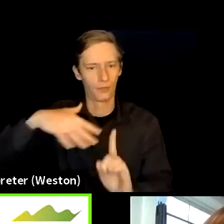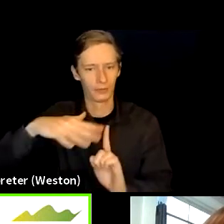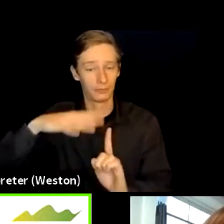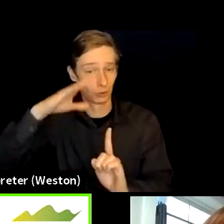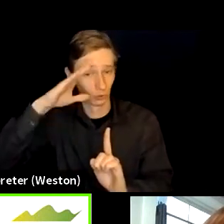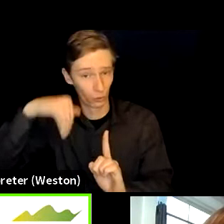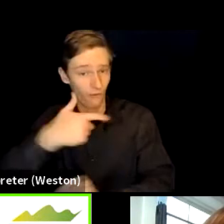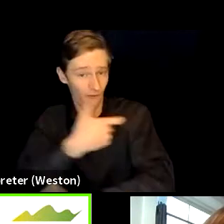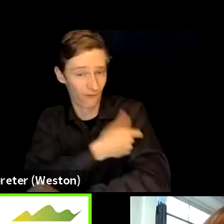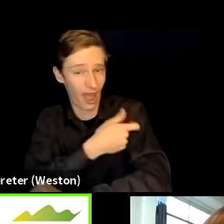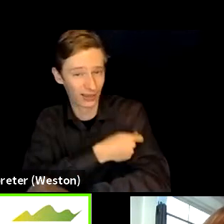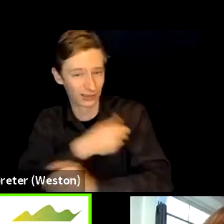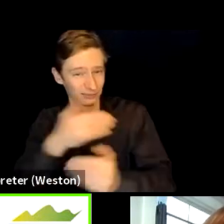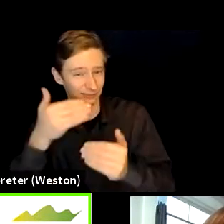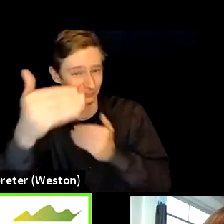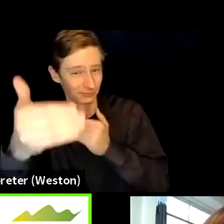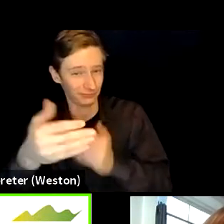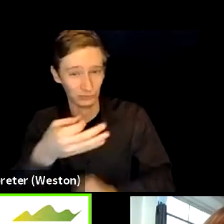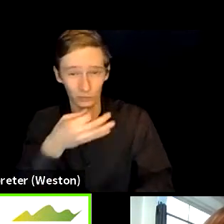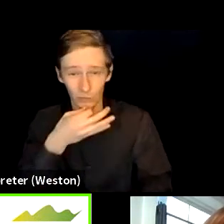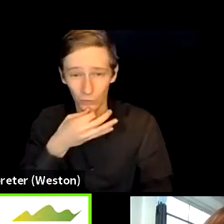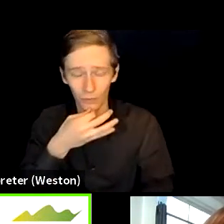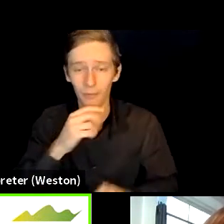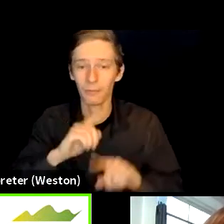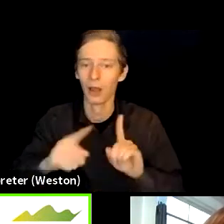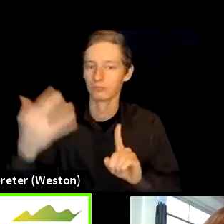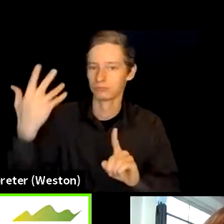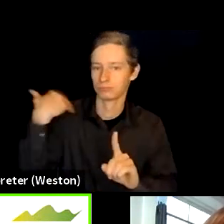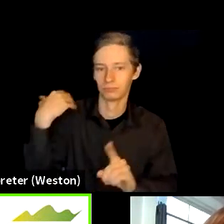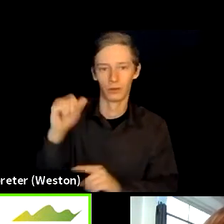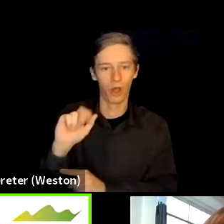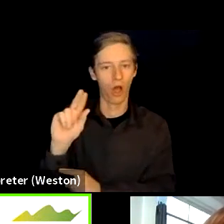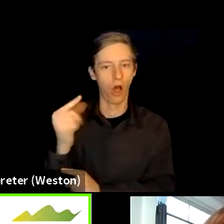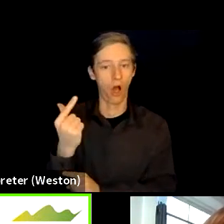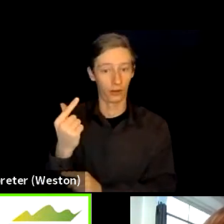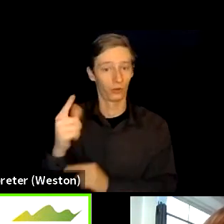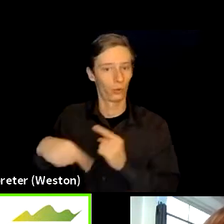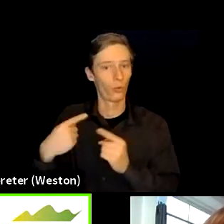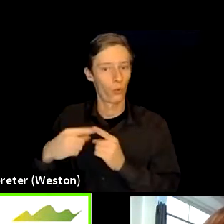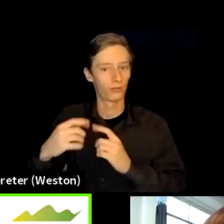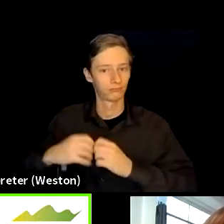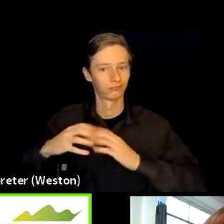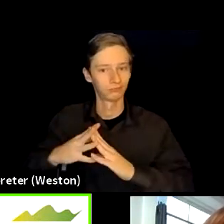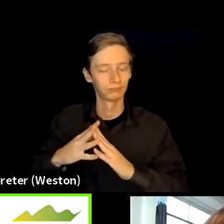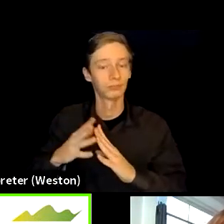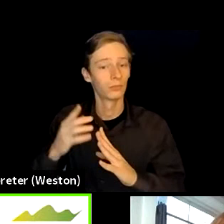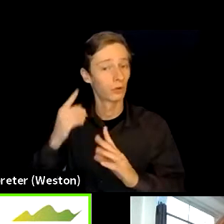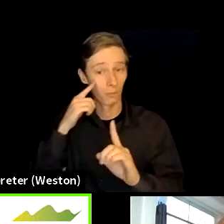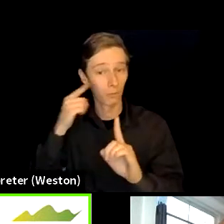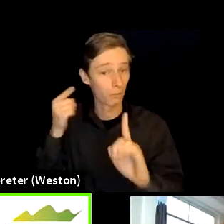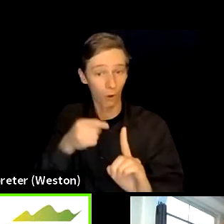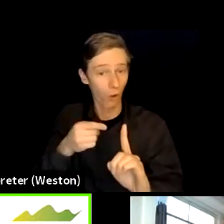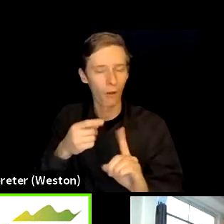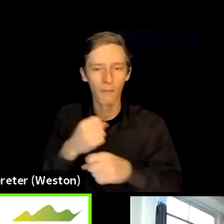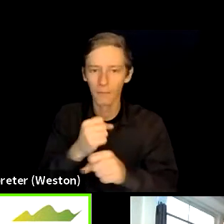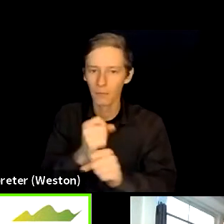at some point, but when we were stood up in August, it was really just ensuring that quarantine and isolation was followed, and that we could keep our